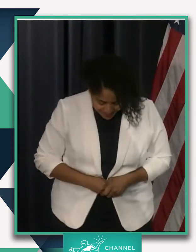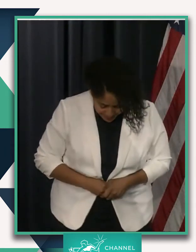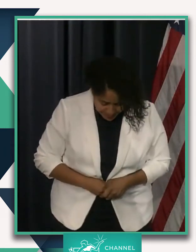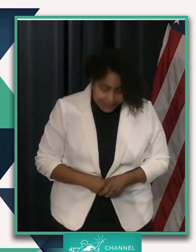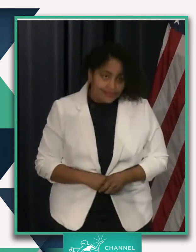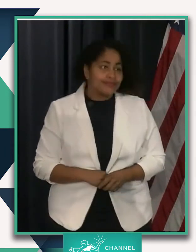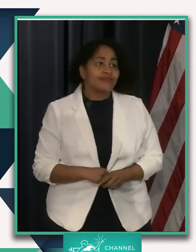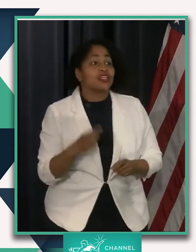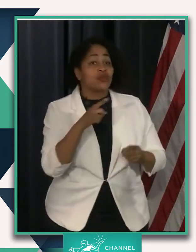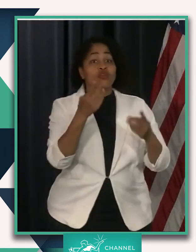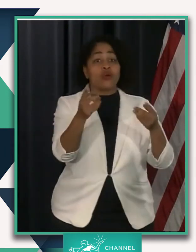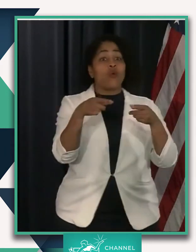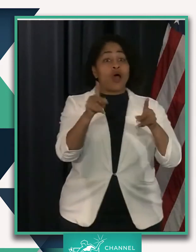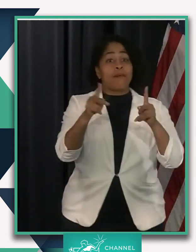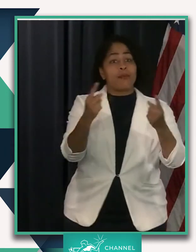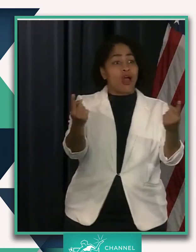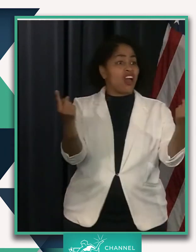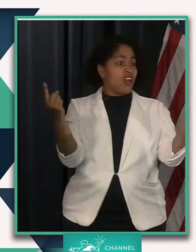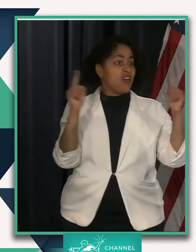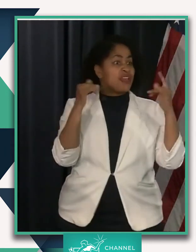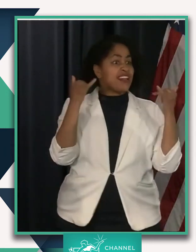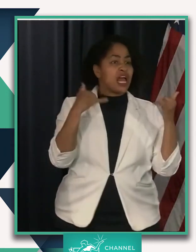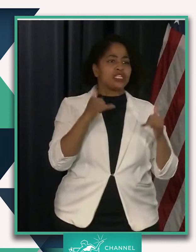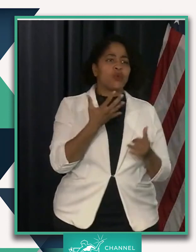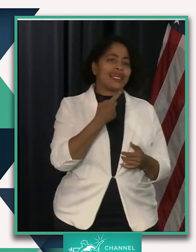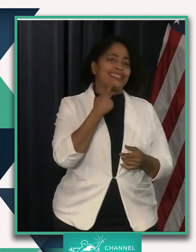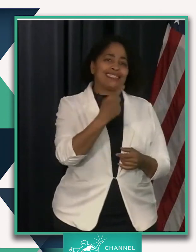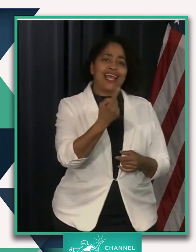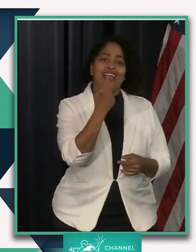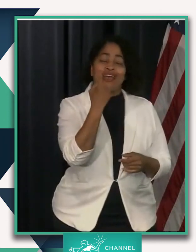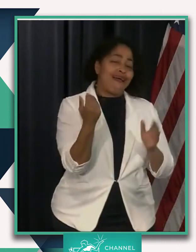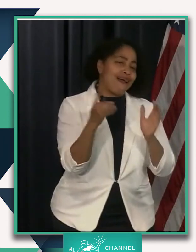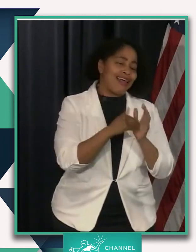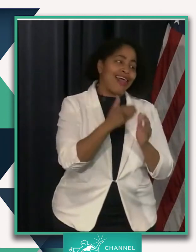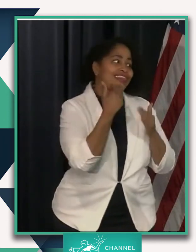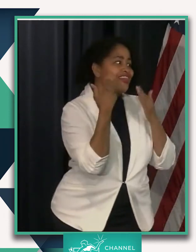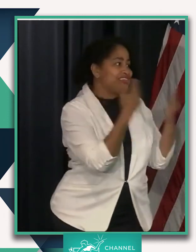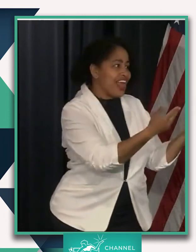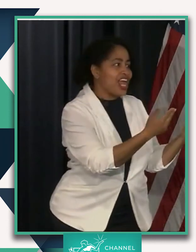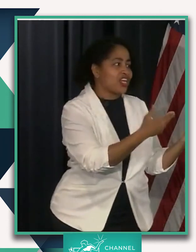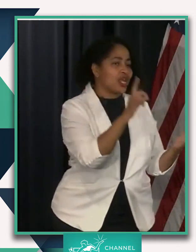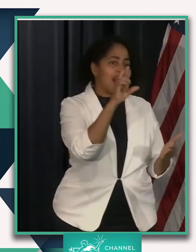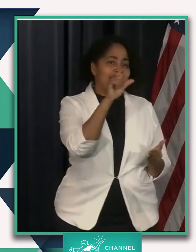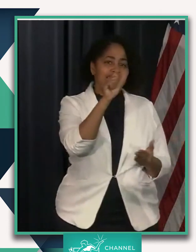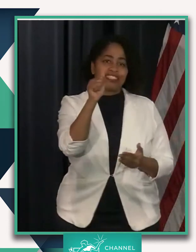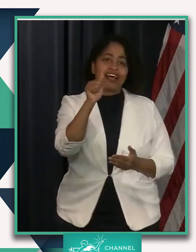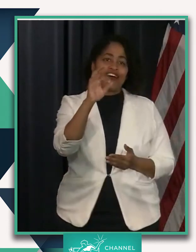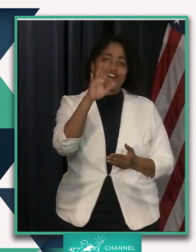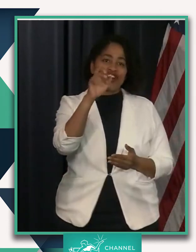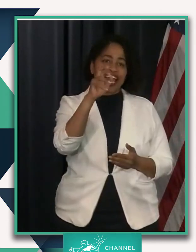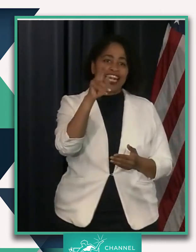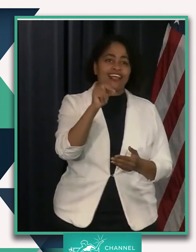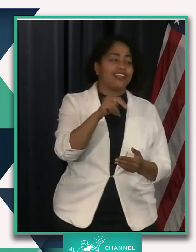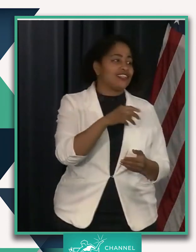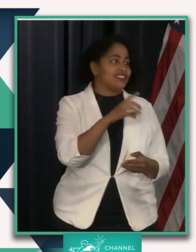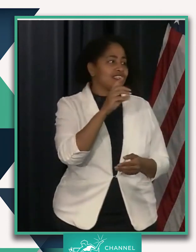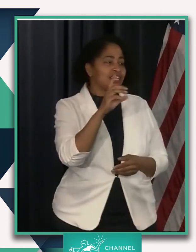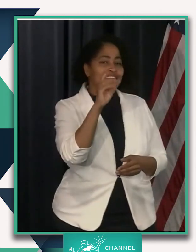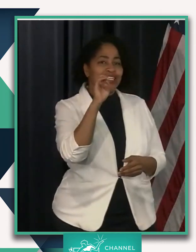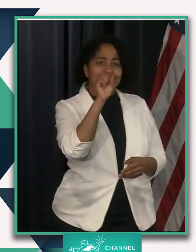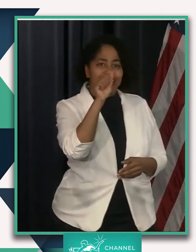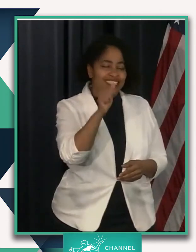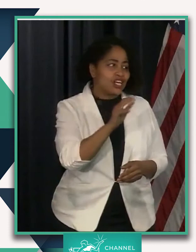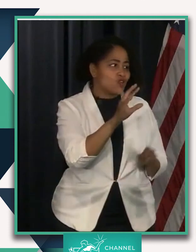up. And again, as they're walking up, just want to say, once again, thank you to Lisa Franklin, thank you to Dessa, to